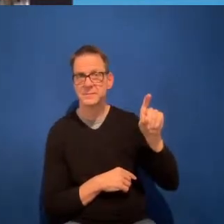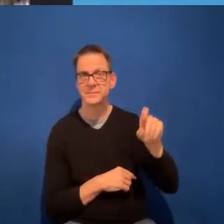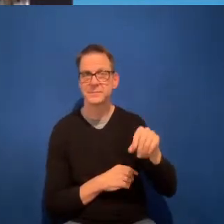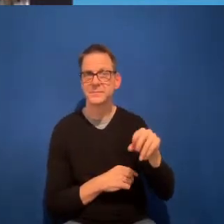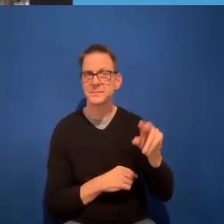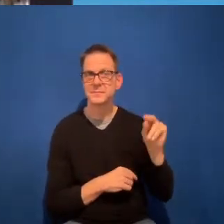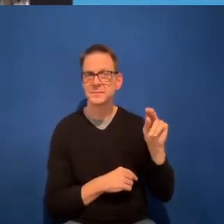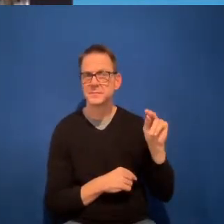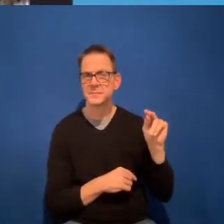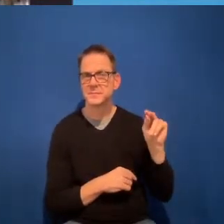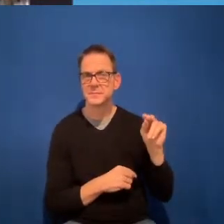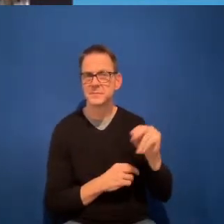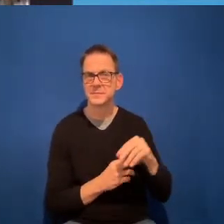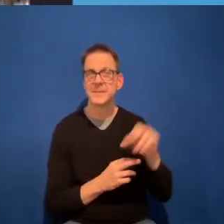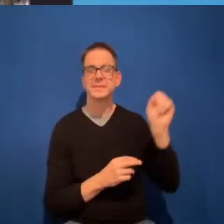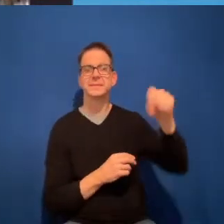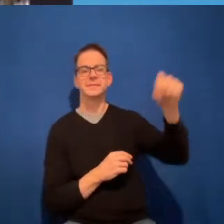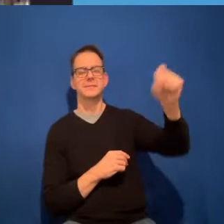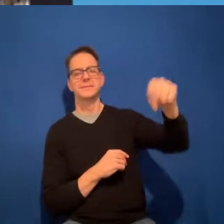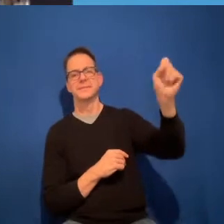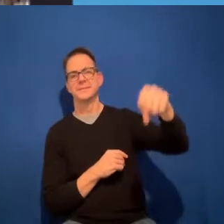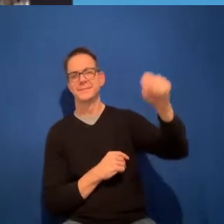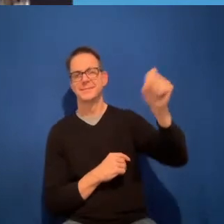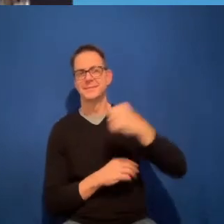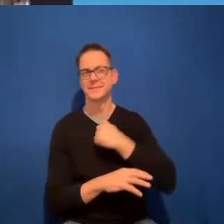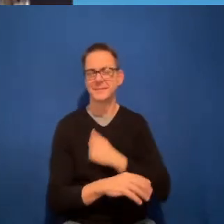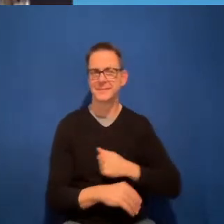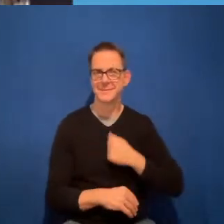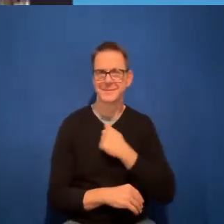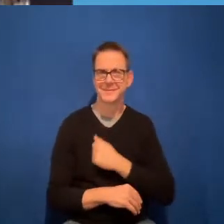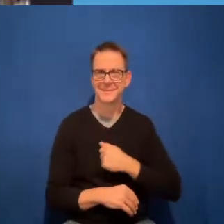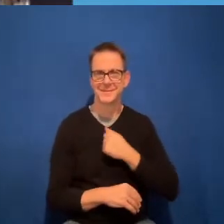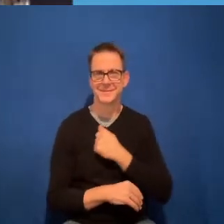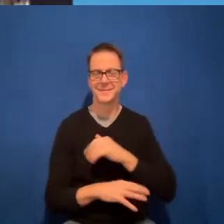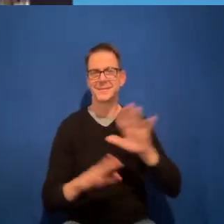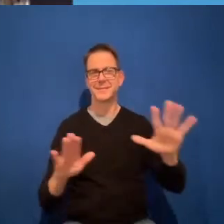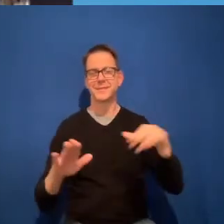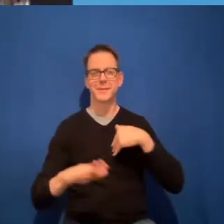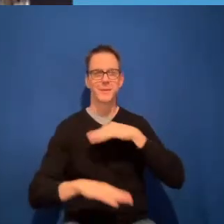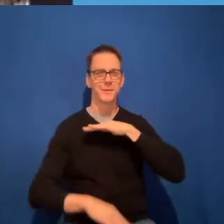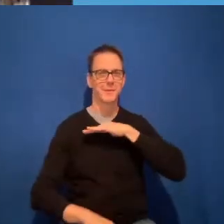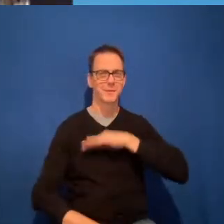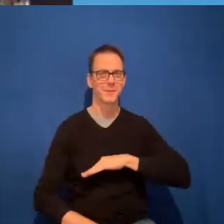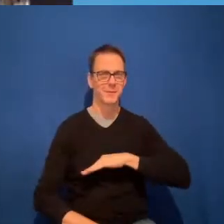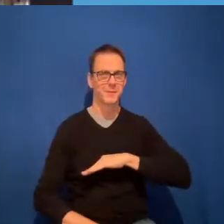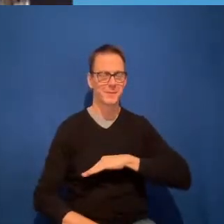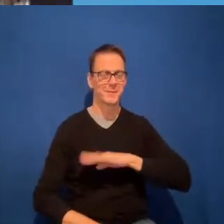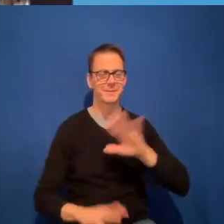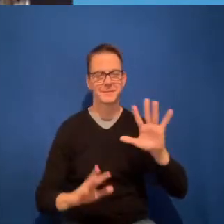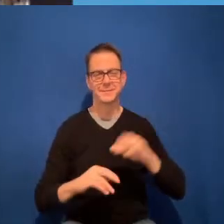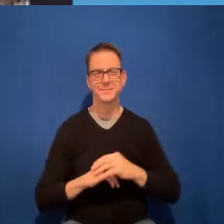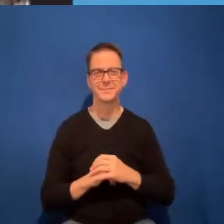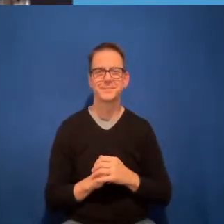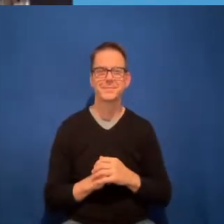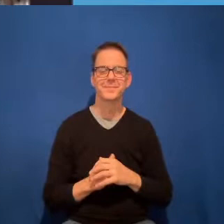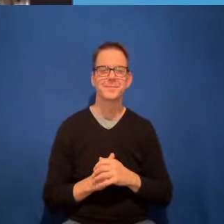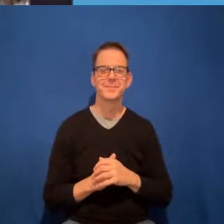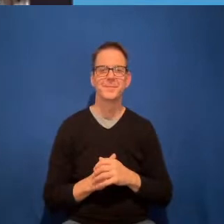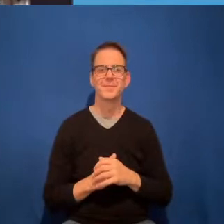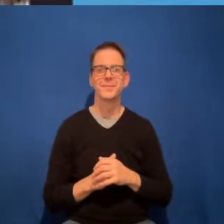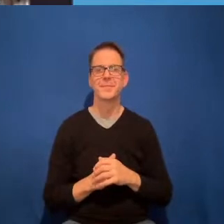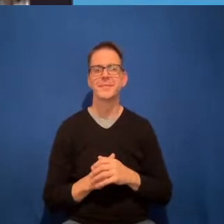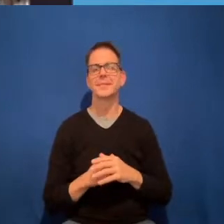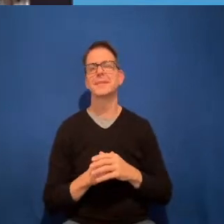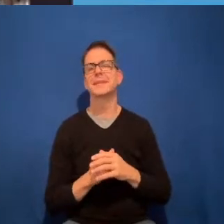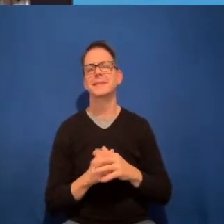Oh, we may have had Yeah, a I can. freeze. Sorry, I oh, just perfect. Wasn't too sure he was done. Oh,